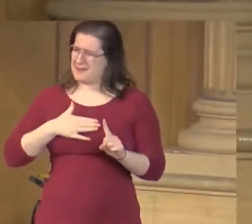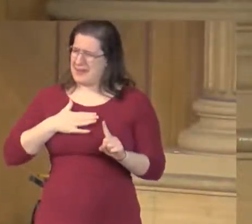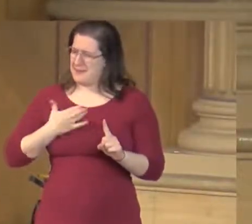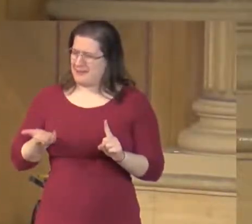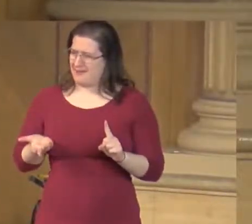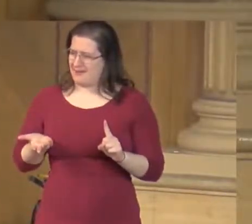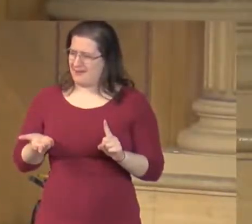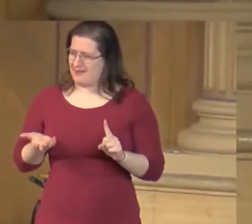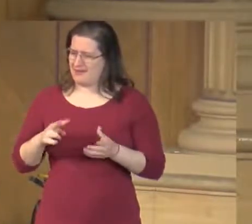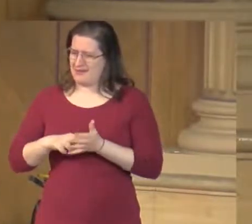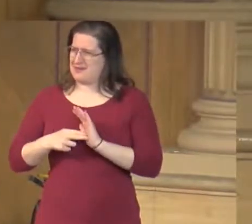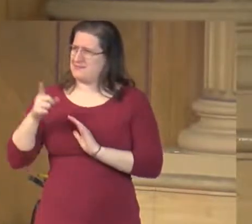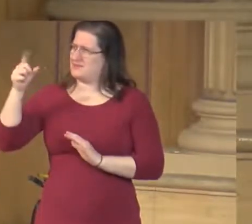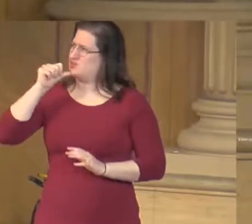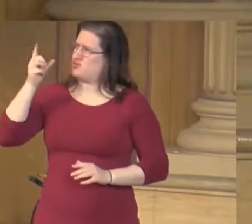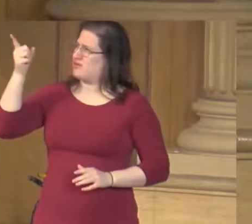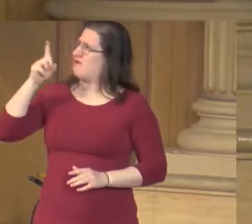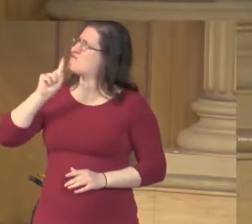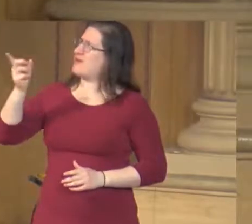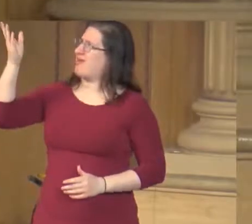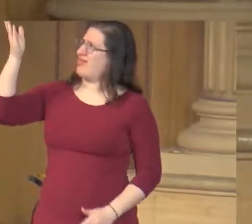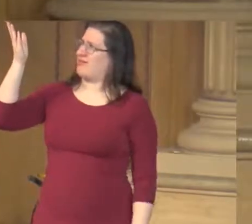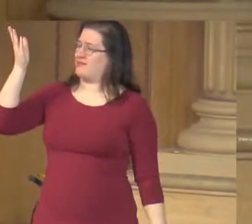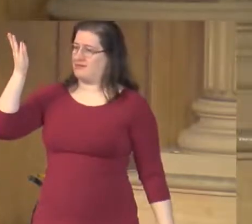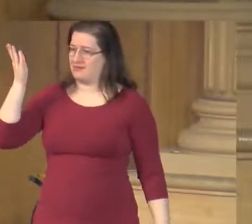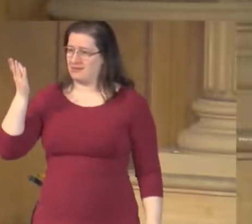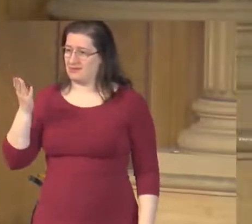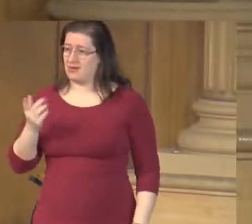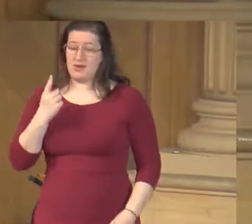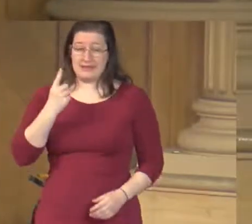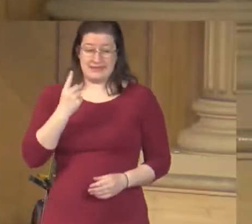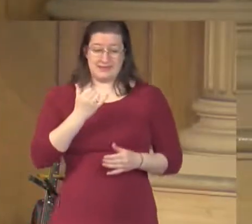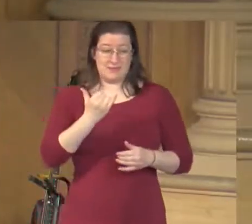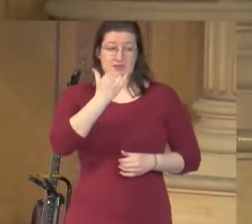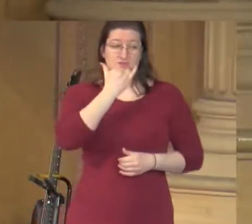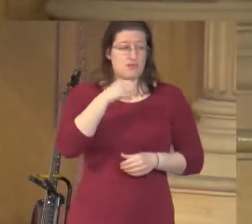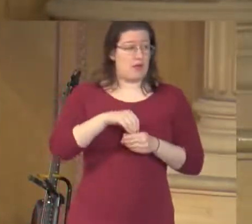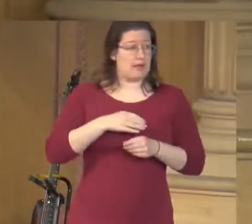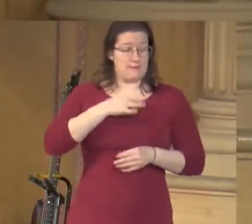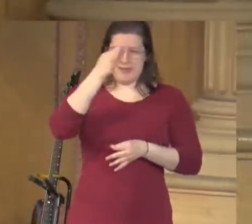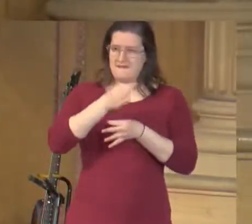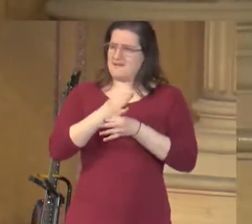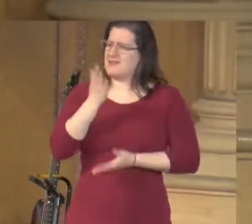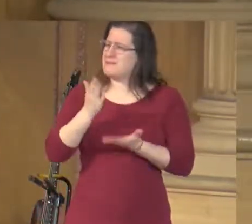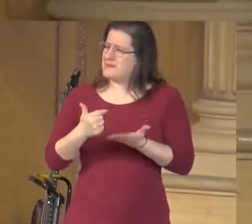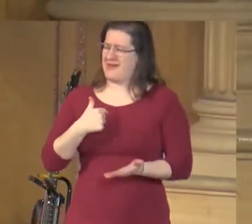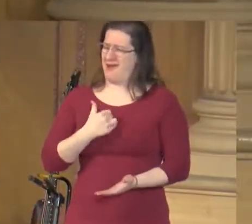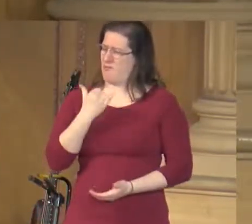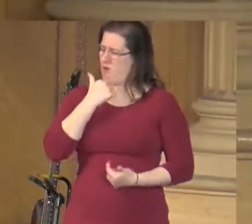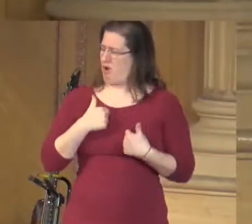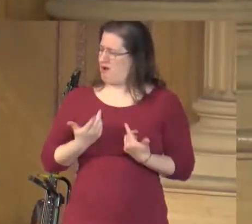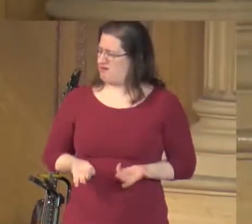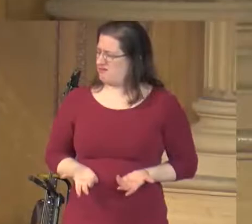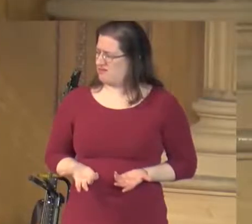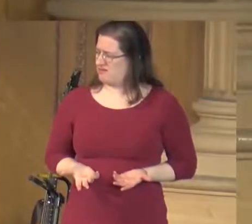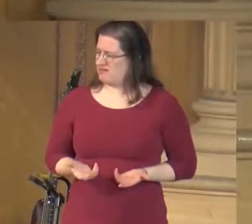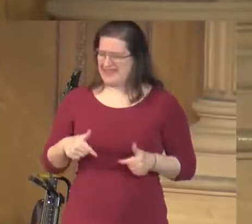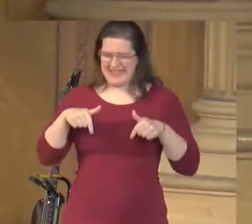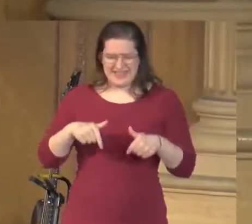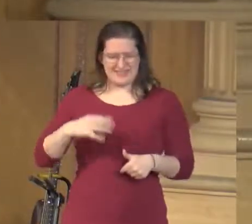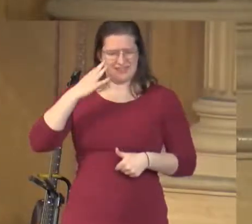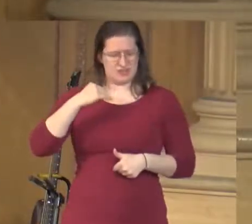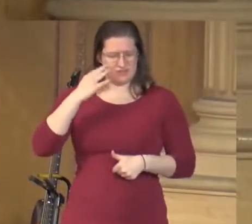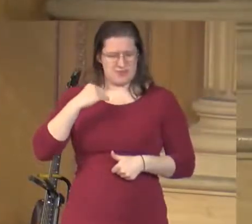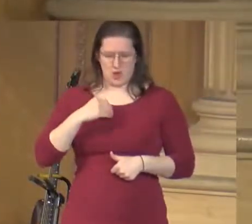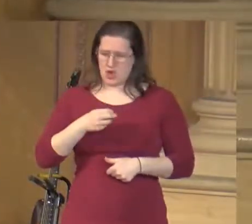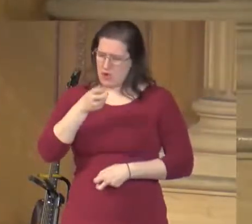Therefore, God must not exist. Or, something's going wrong with my faith. I must be doing Christianity wrong because this is hard. God must